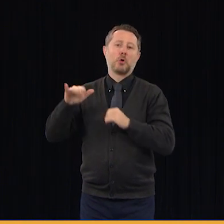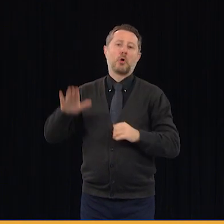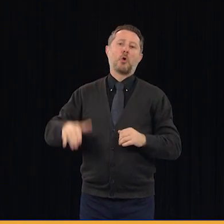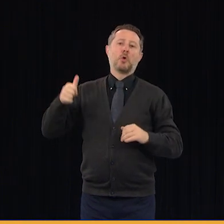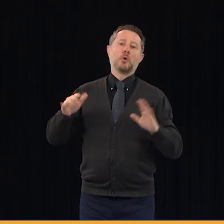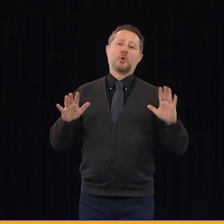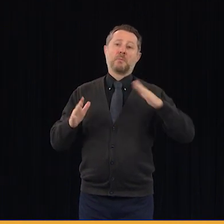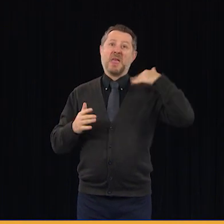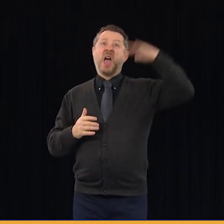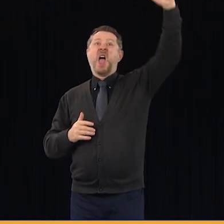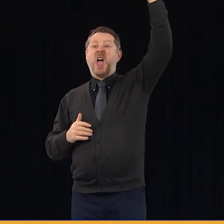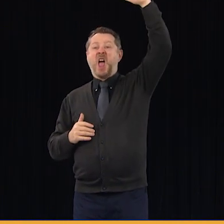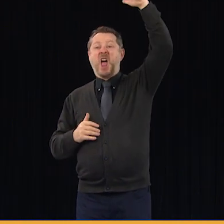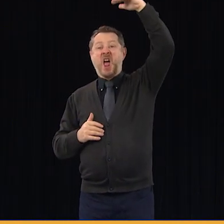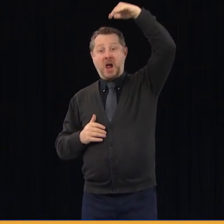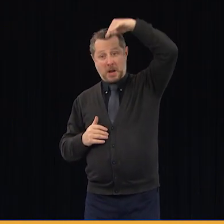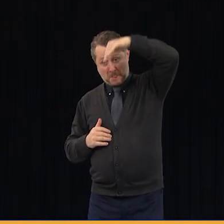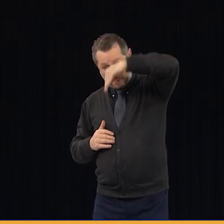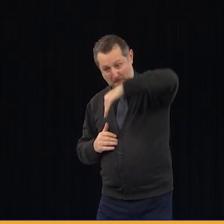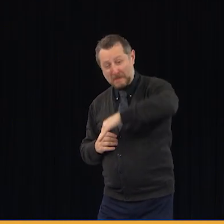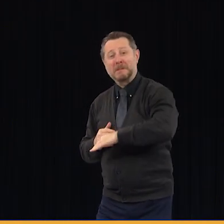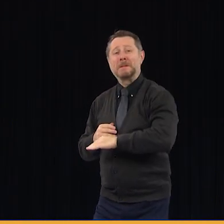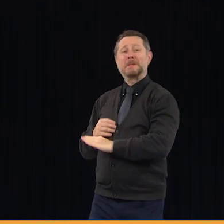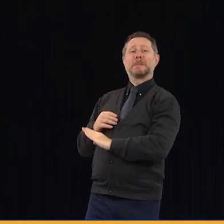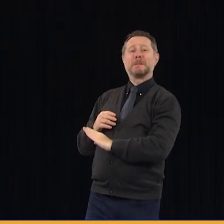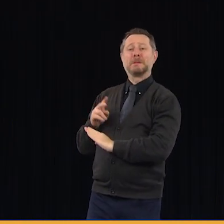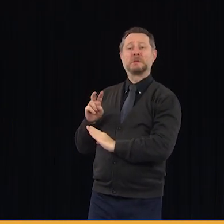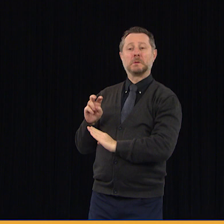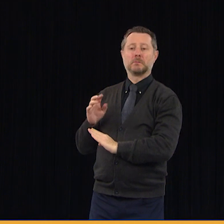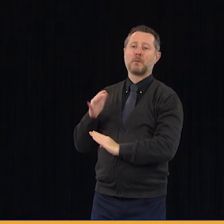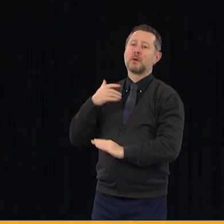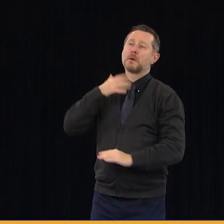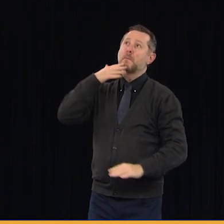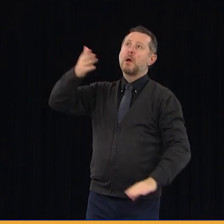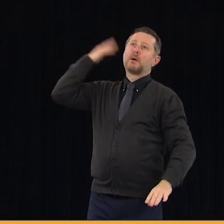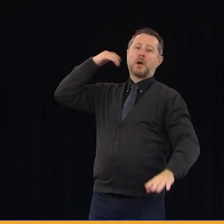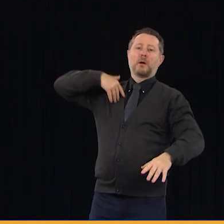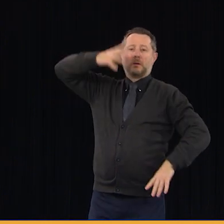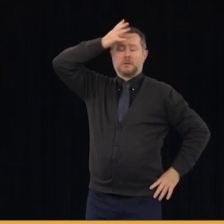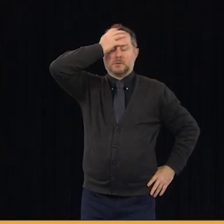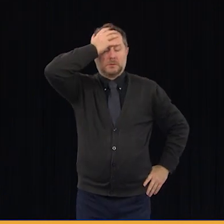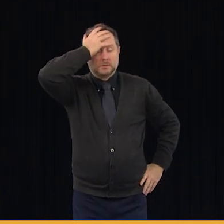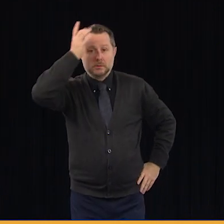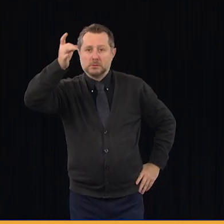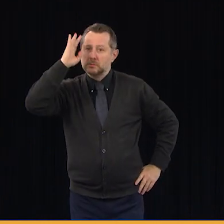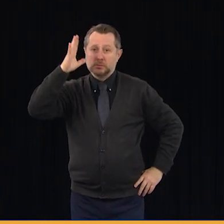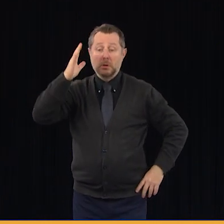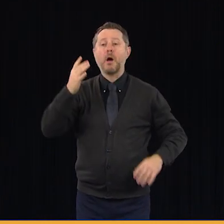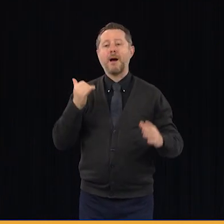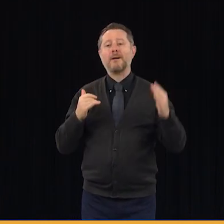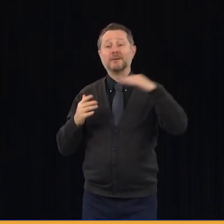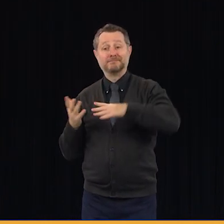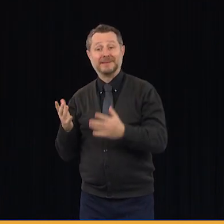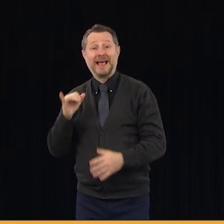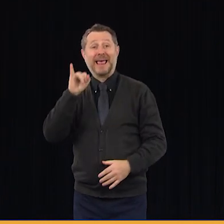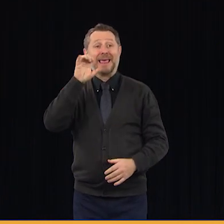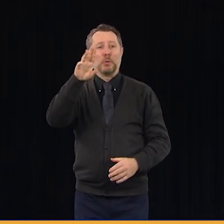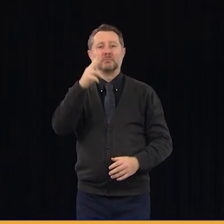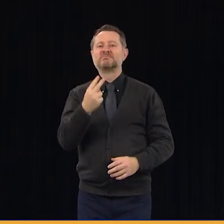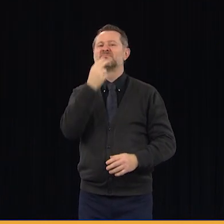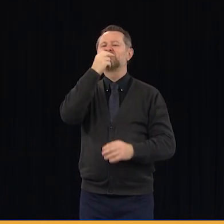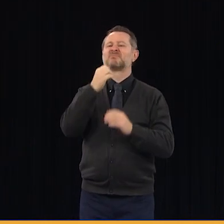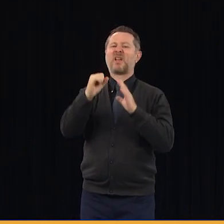this nightmare started, actually. Change in ICU admissions is the lowest number we've